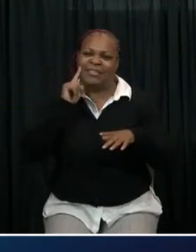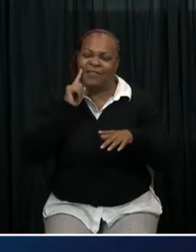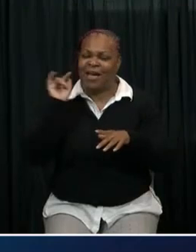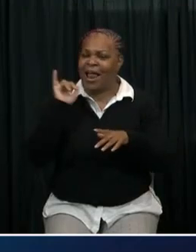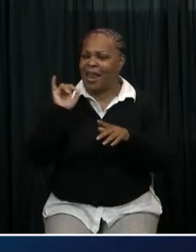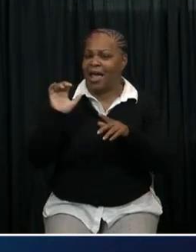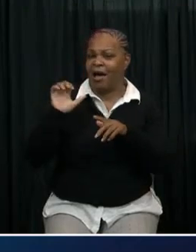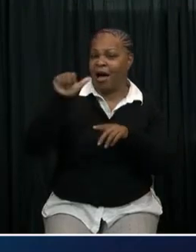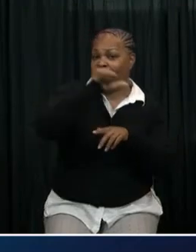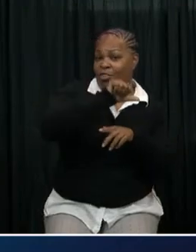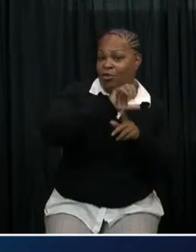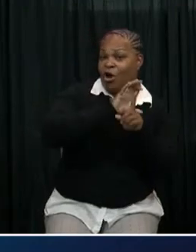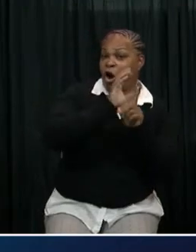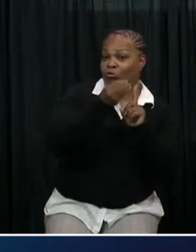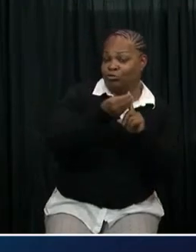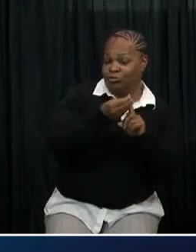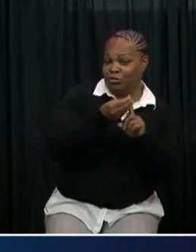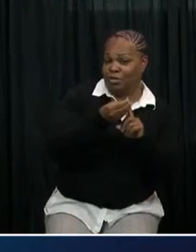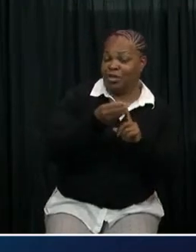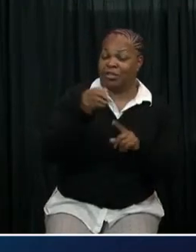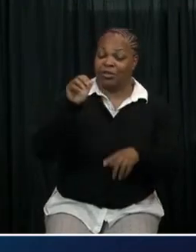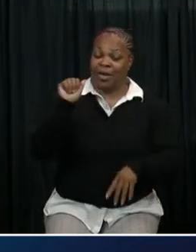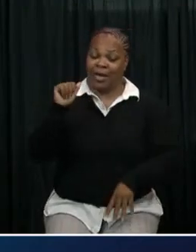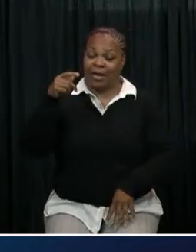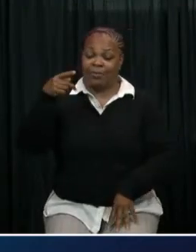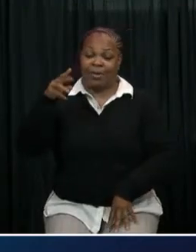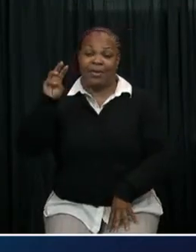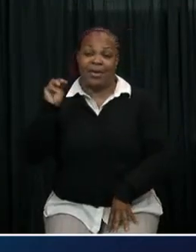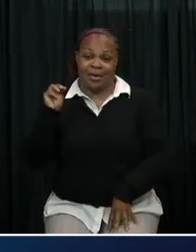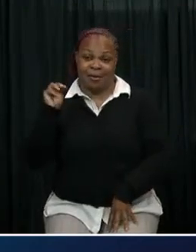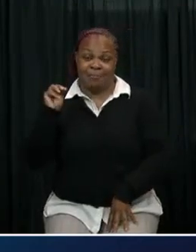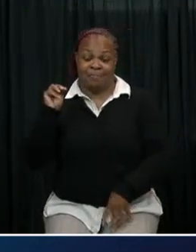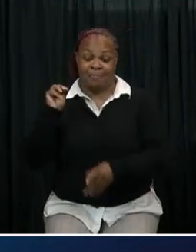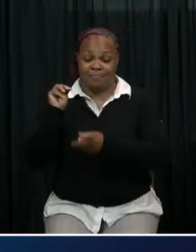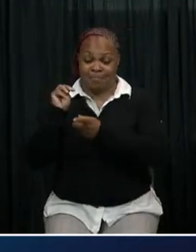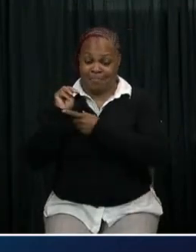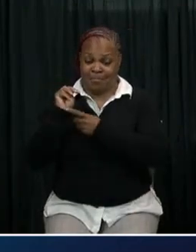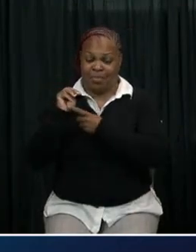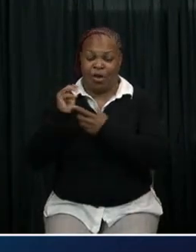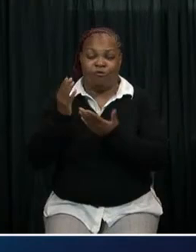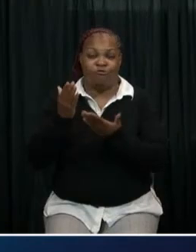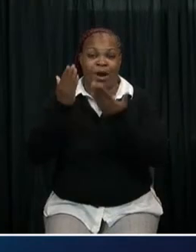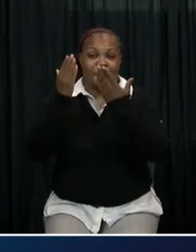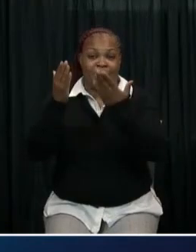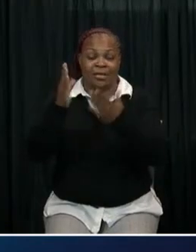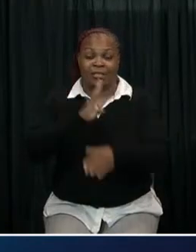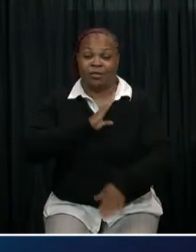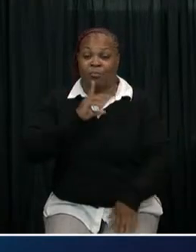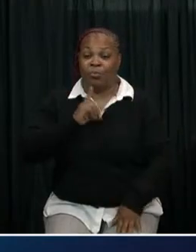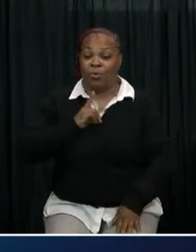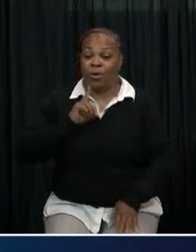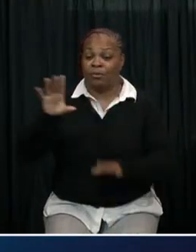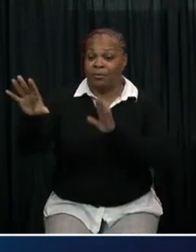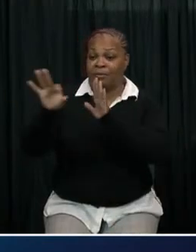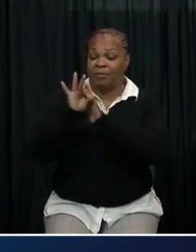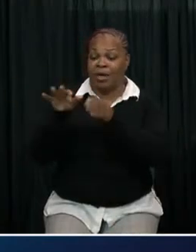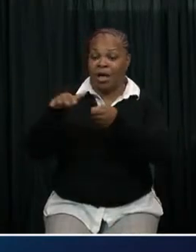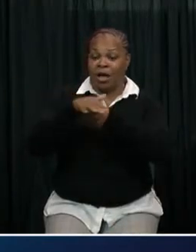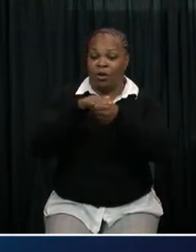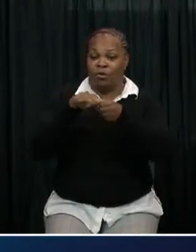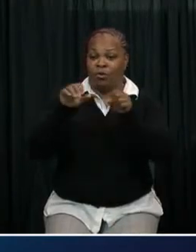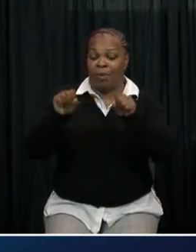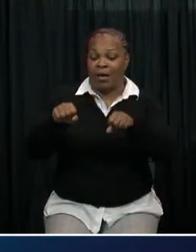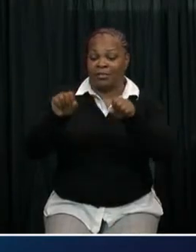cultures. Adventist Possibility Ministries leader. It is recommended that the board appoint a local